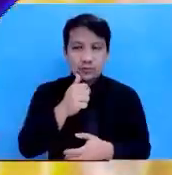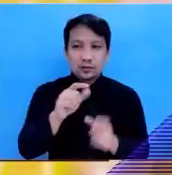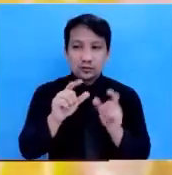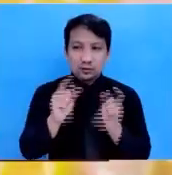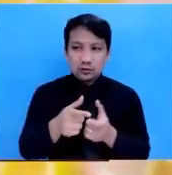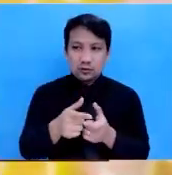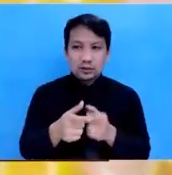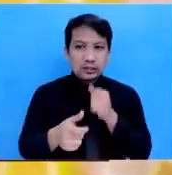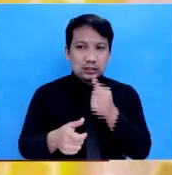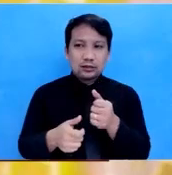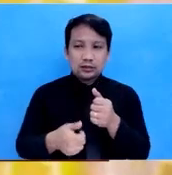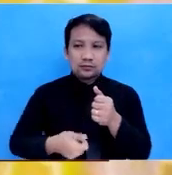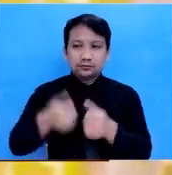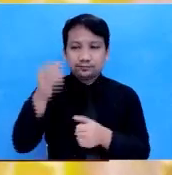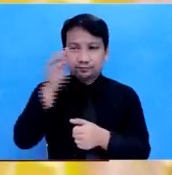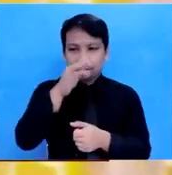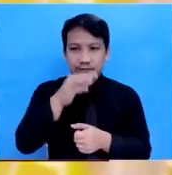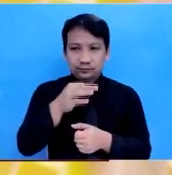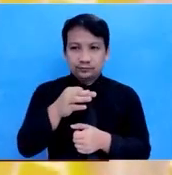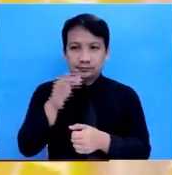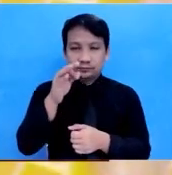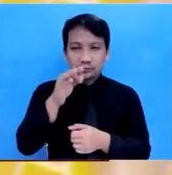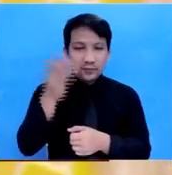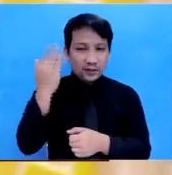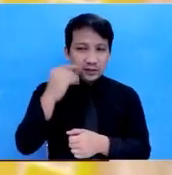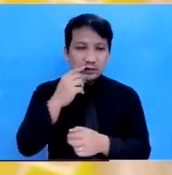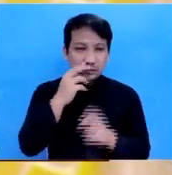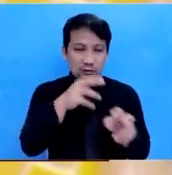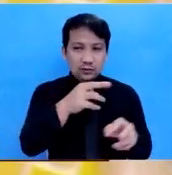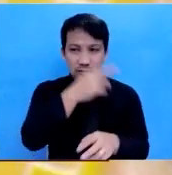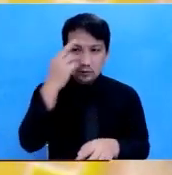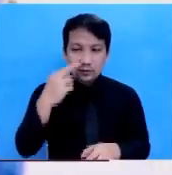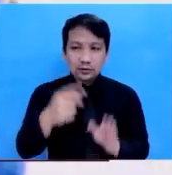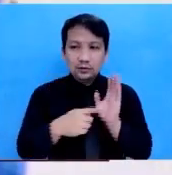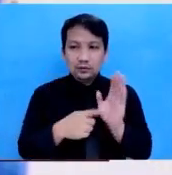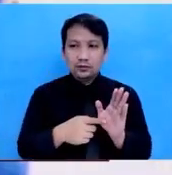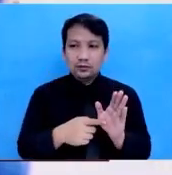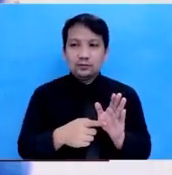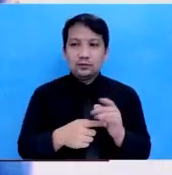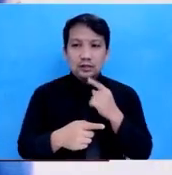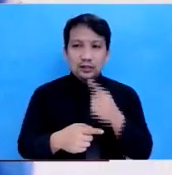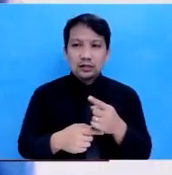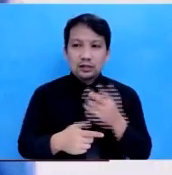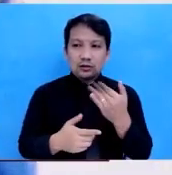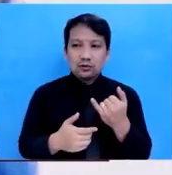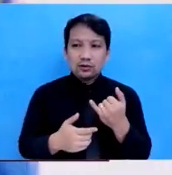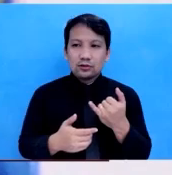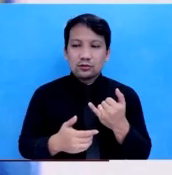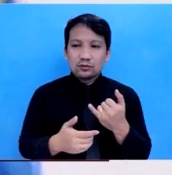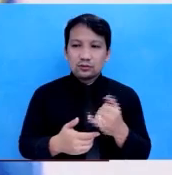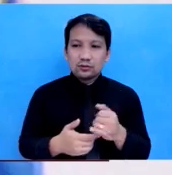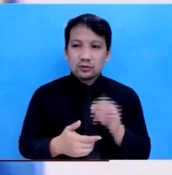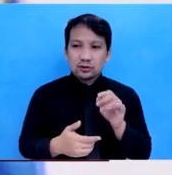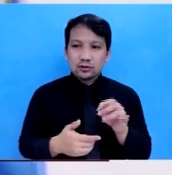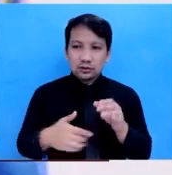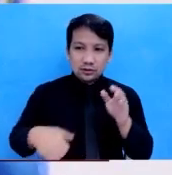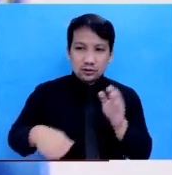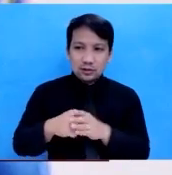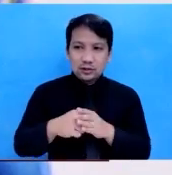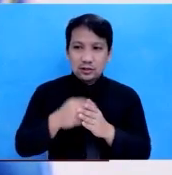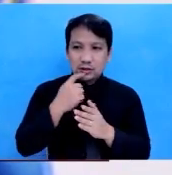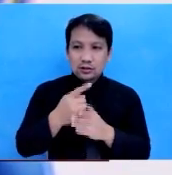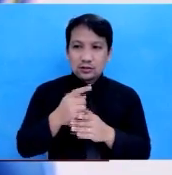ng Filipinas ang home crowd na nanood sa Rizal Memorial Stadium sa Maynila matapos sila paulanan ng goals ng